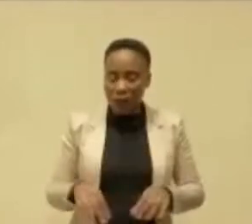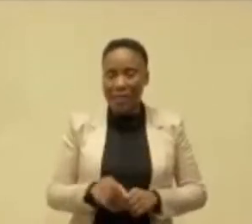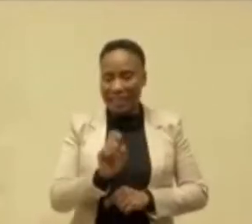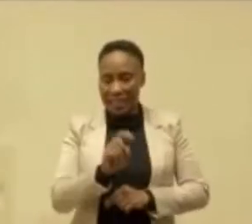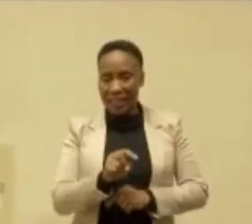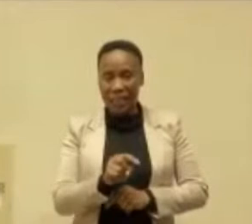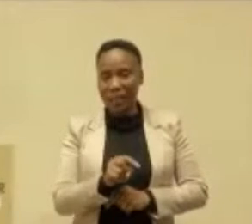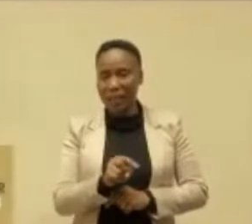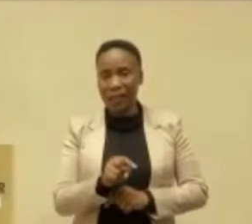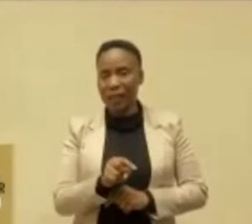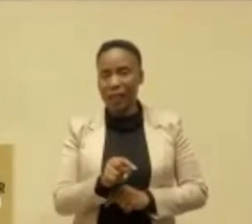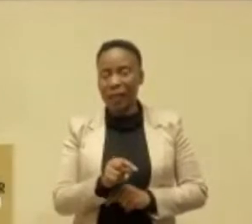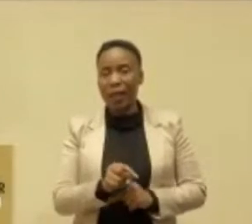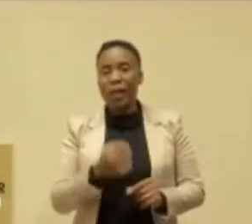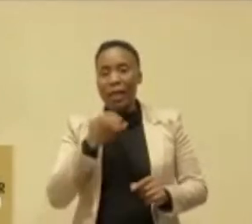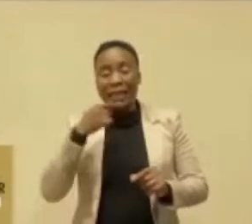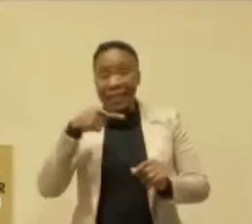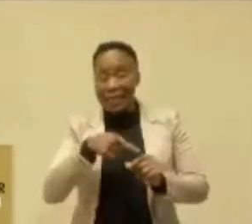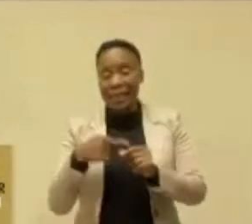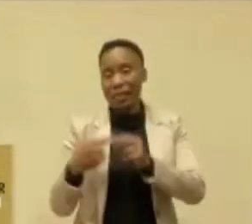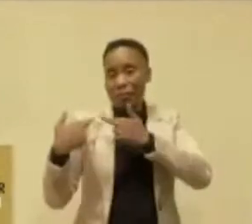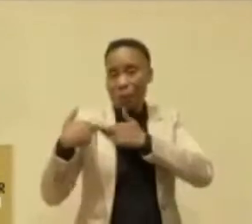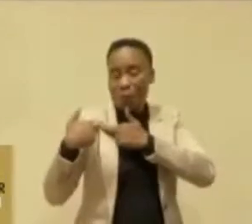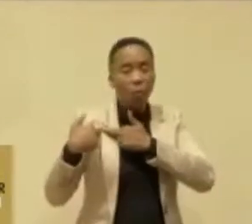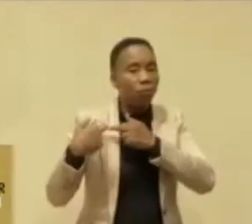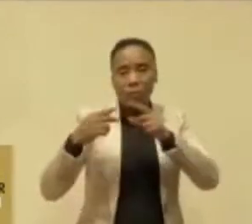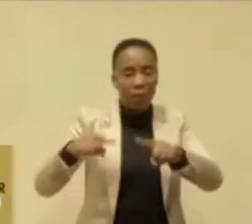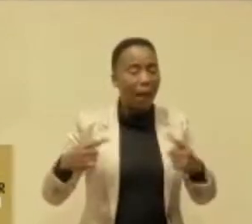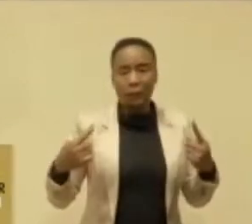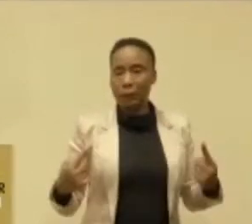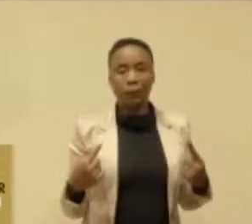it's not bad but